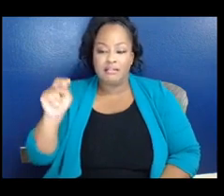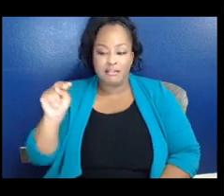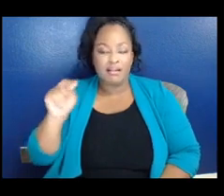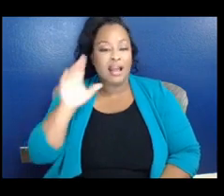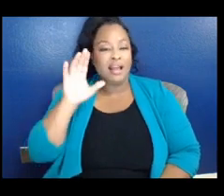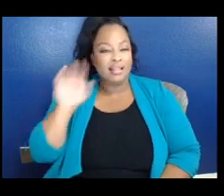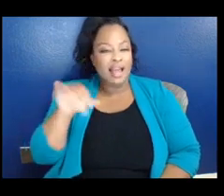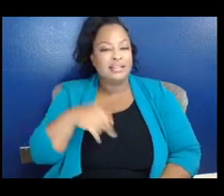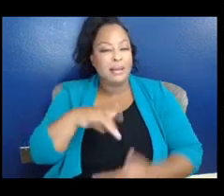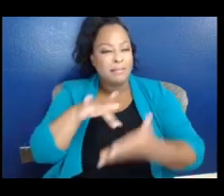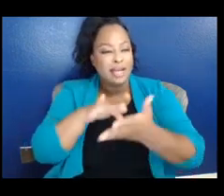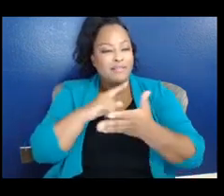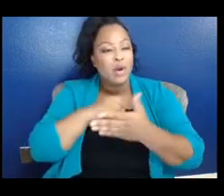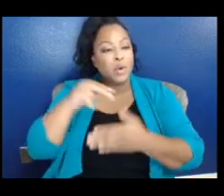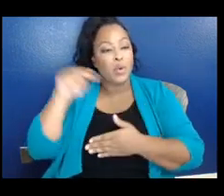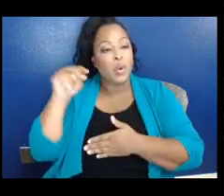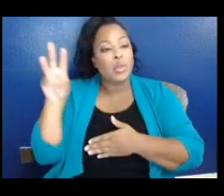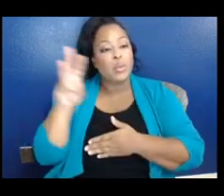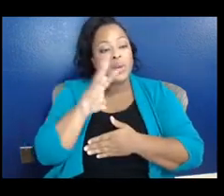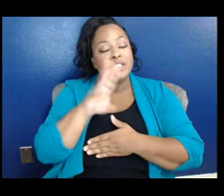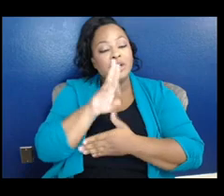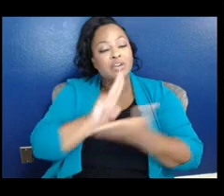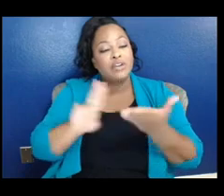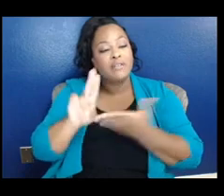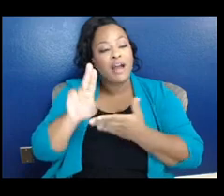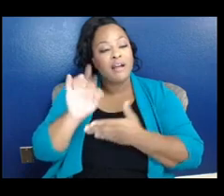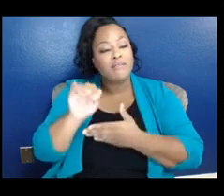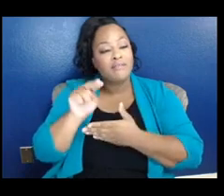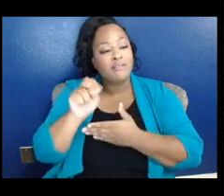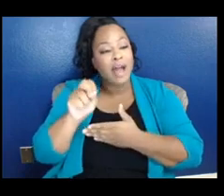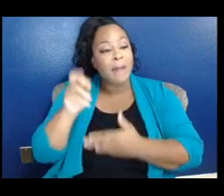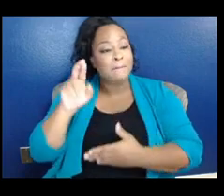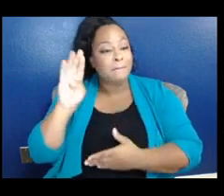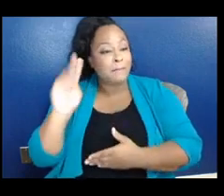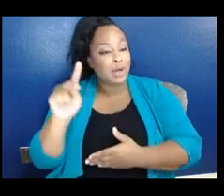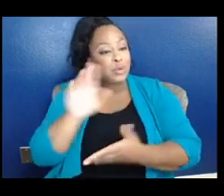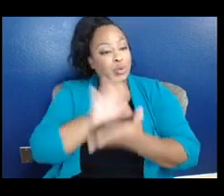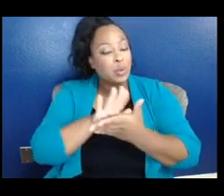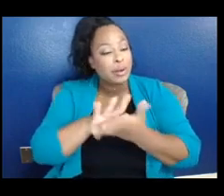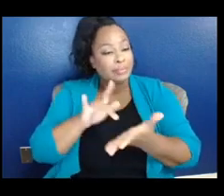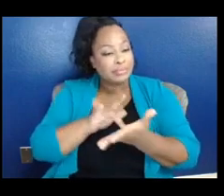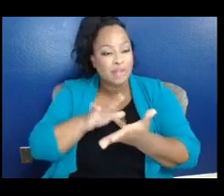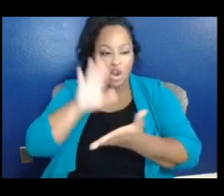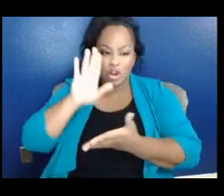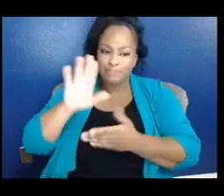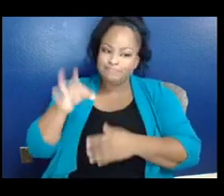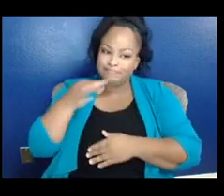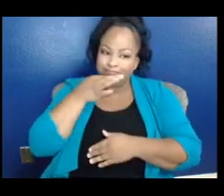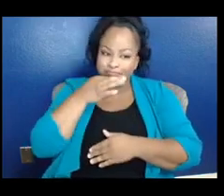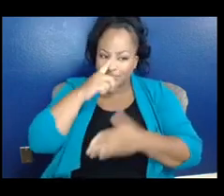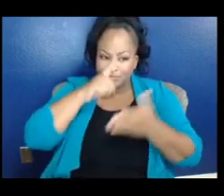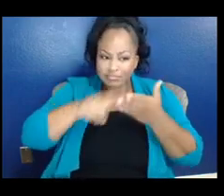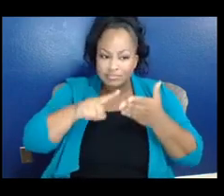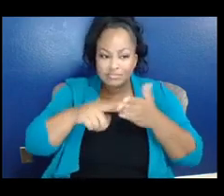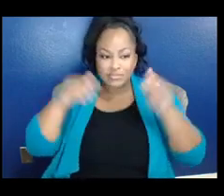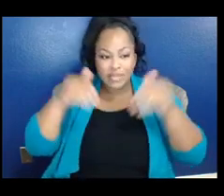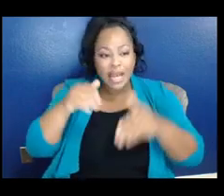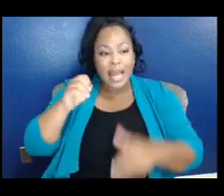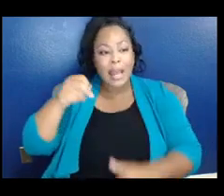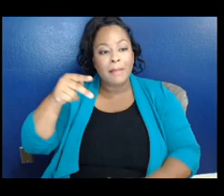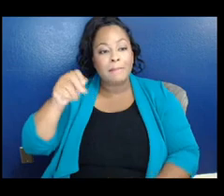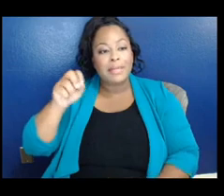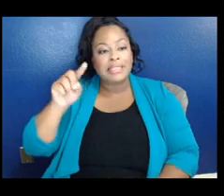medicine and preventive medicine of Northwestern University's Feinberg School of Medicine. Her clinical expertise and research focus is